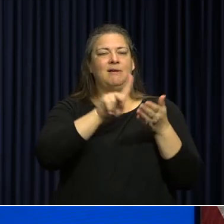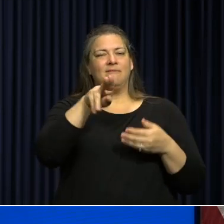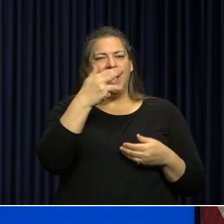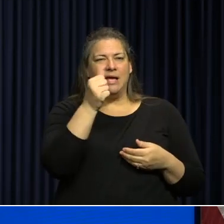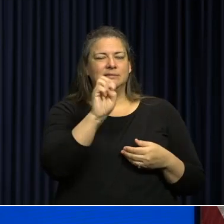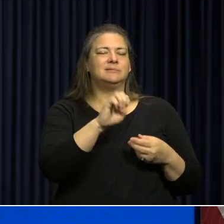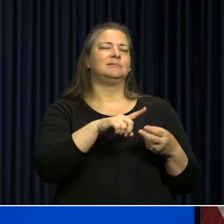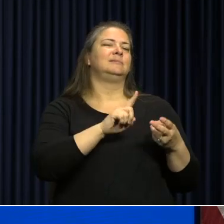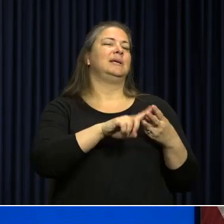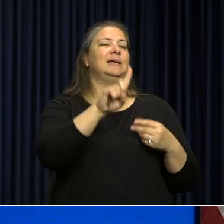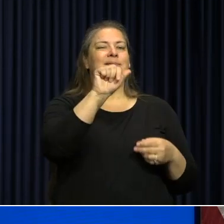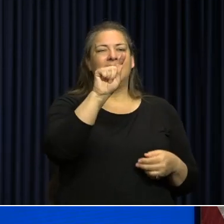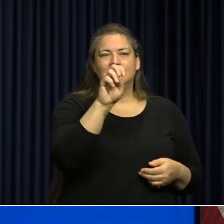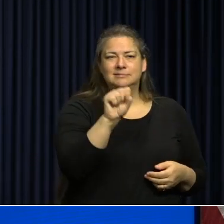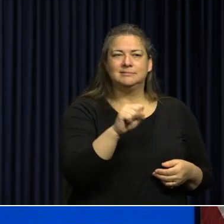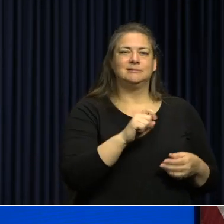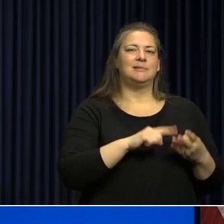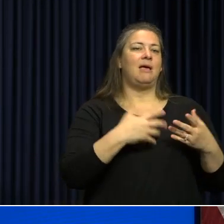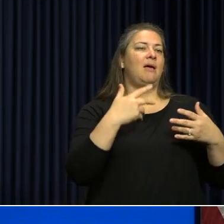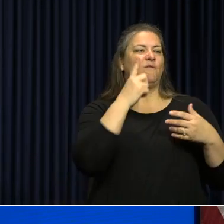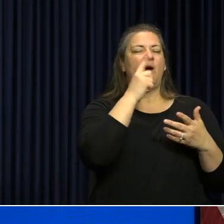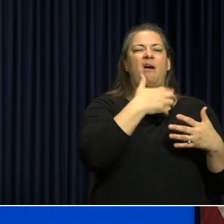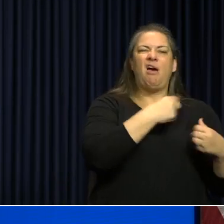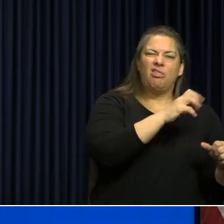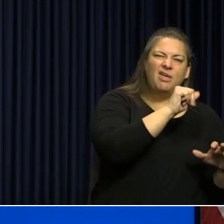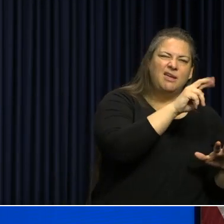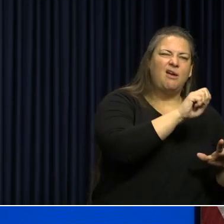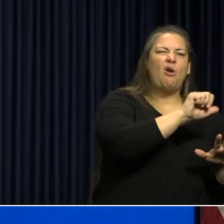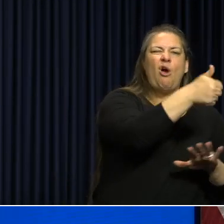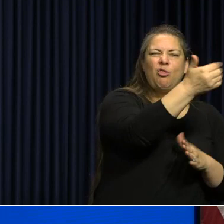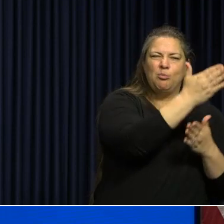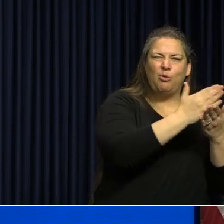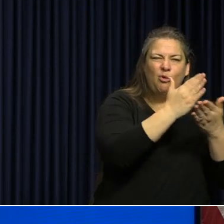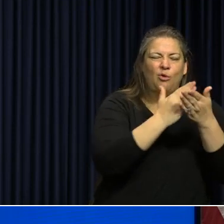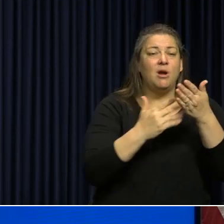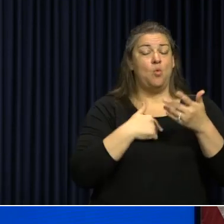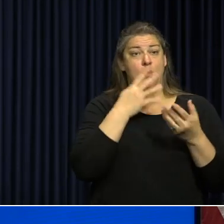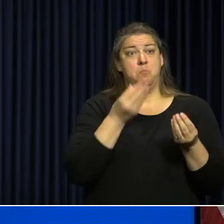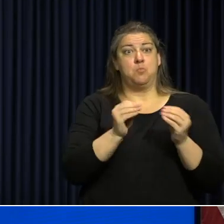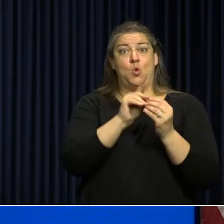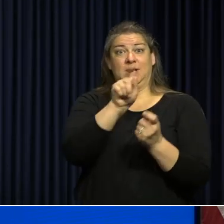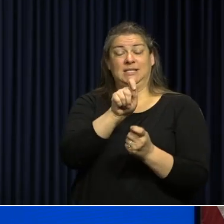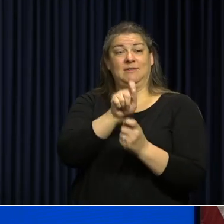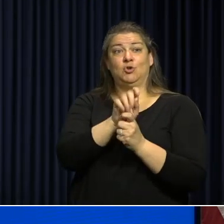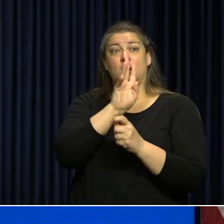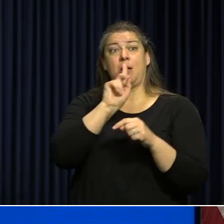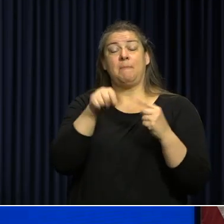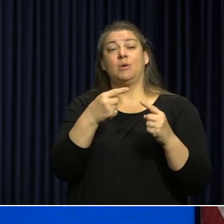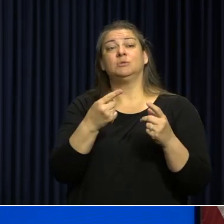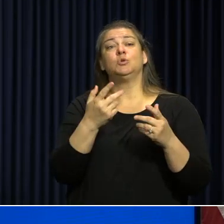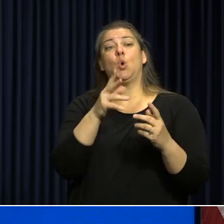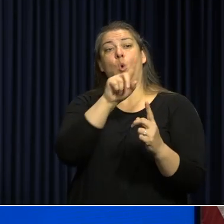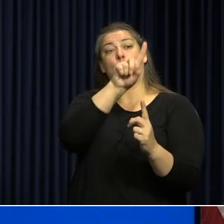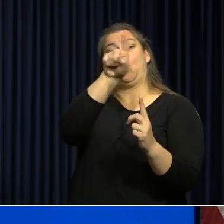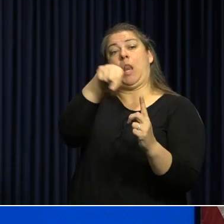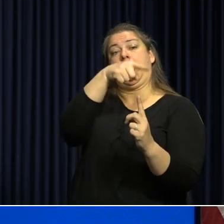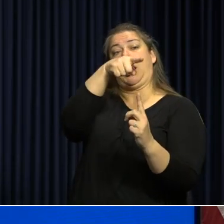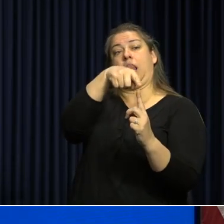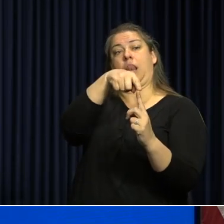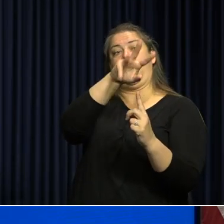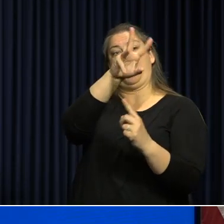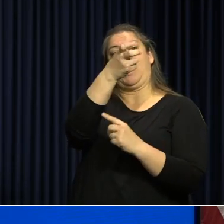dates on other parts of healthcare, and I'm going to talk specifically about the when I see phase